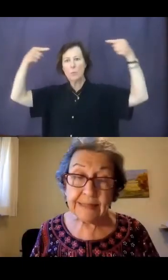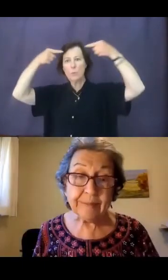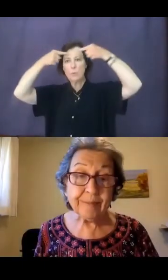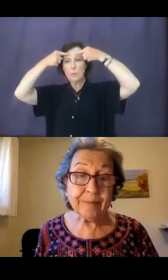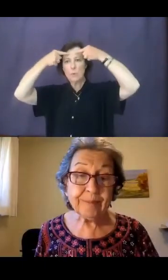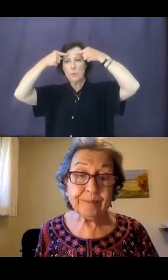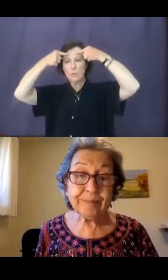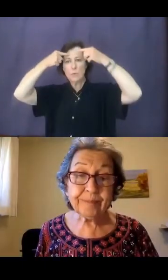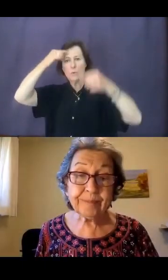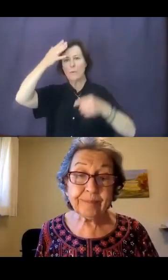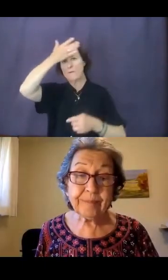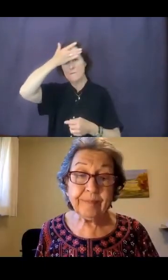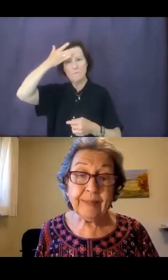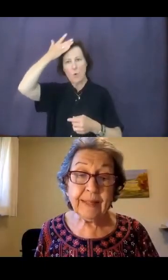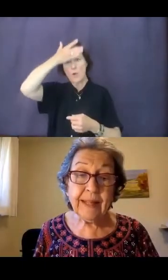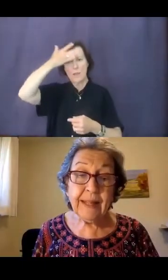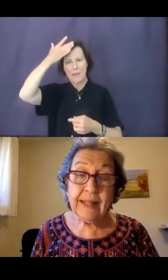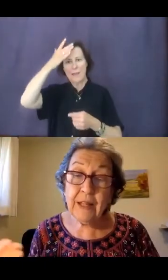painting.